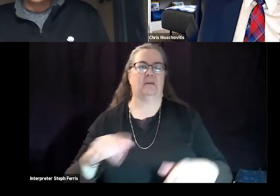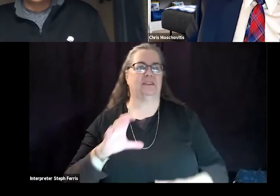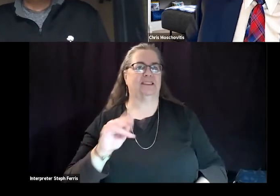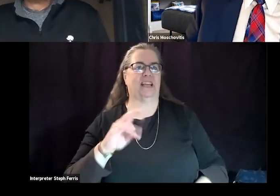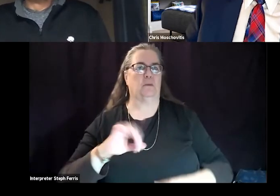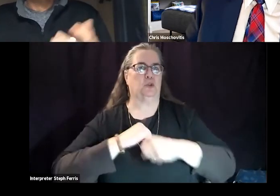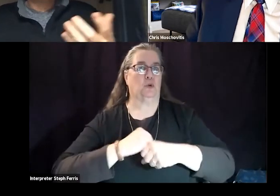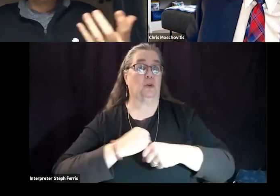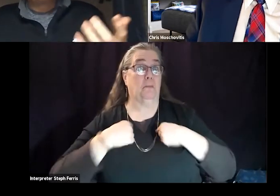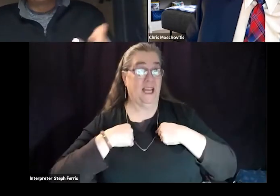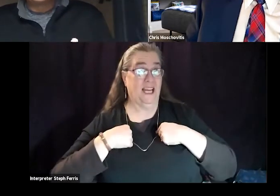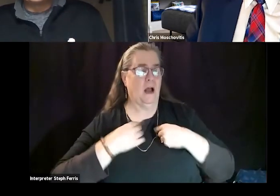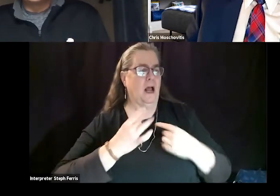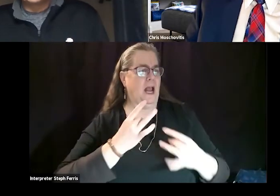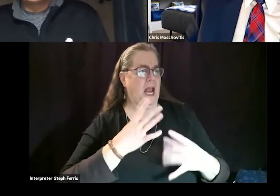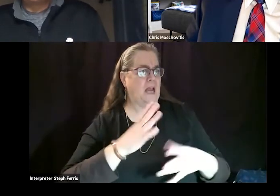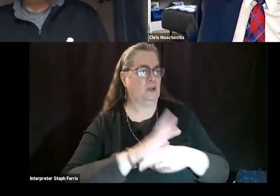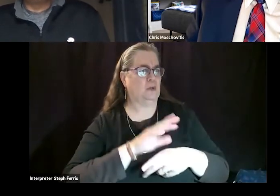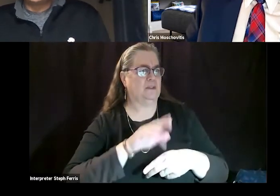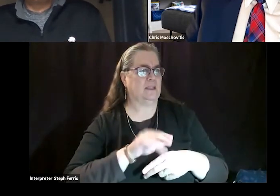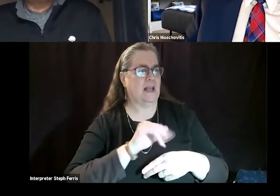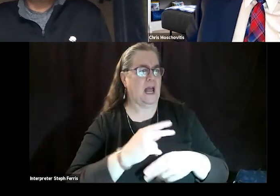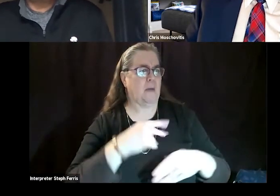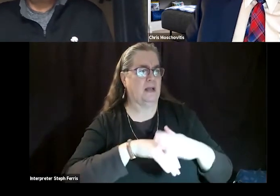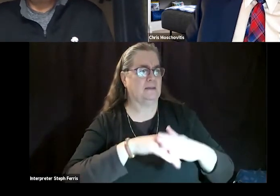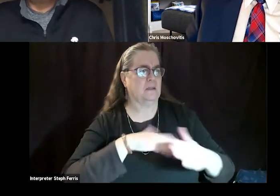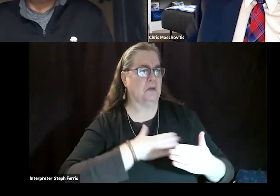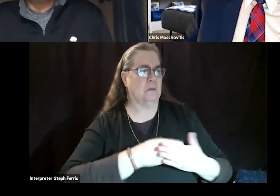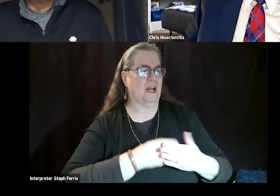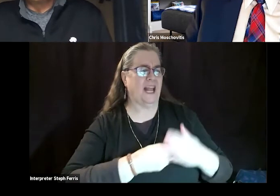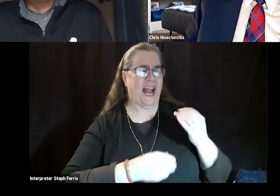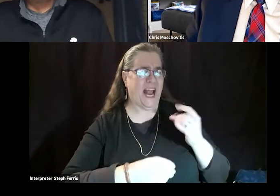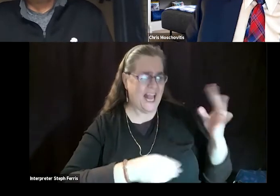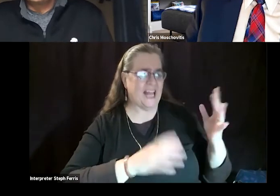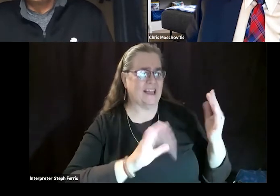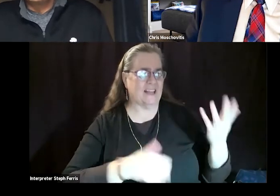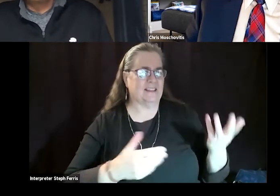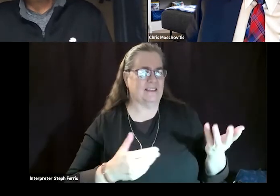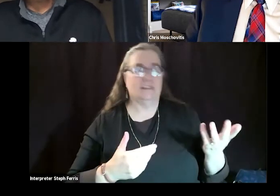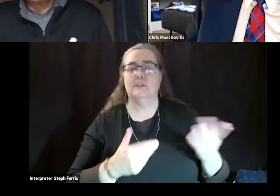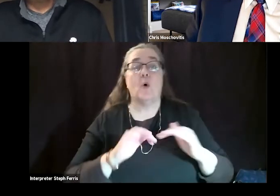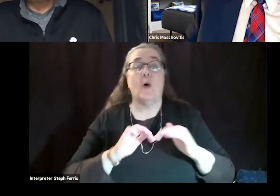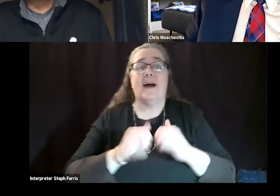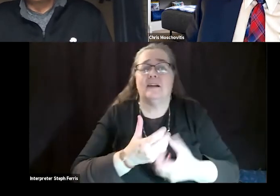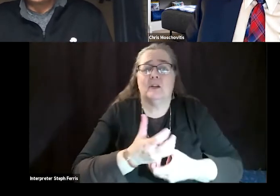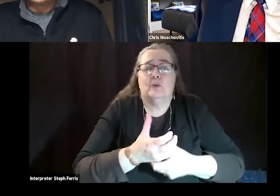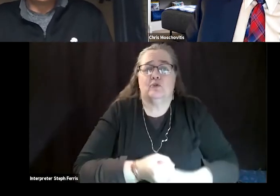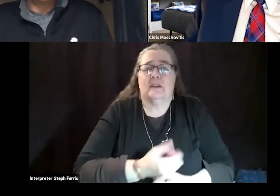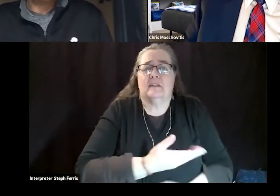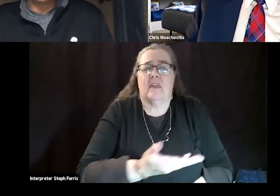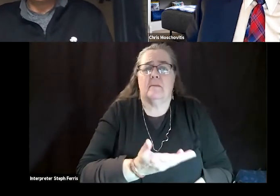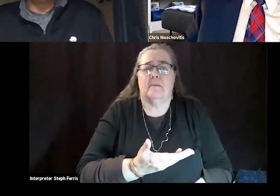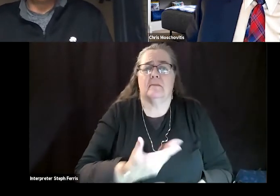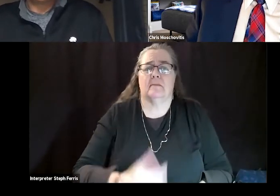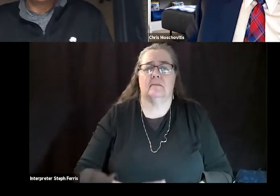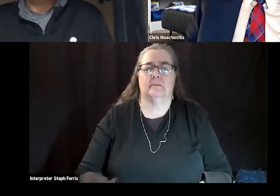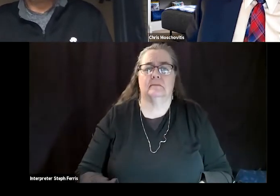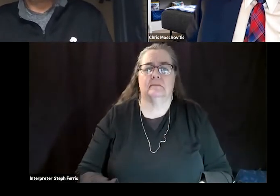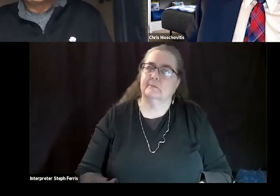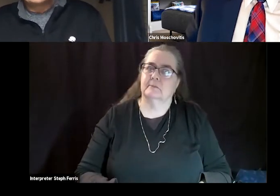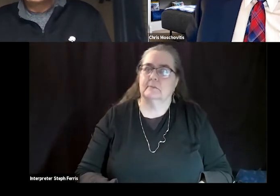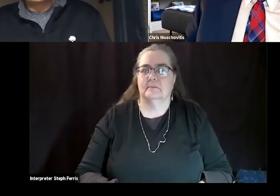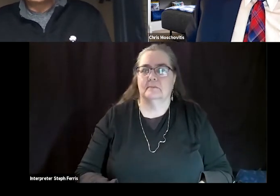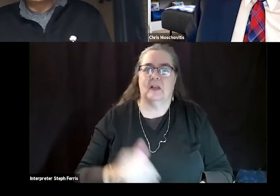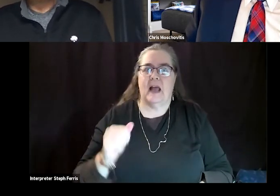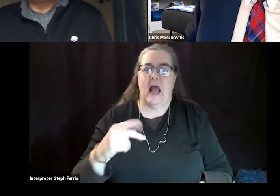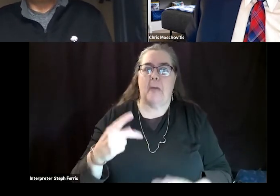money." Right. You know, Right. how do you trust these organizations? How much are they investing in cyber? Right.